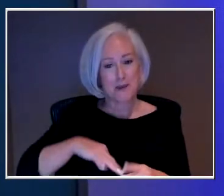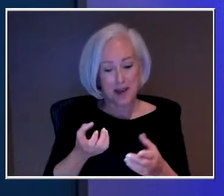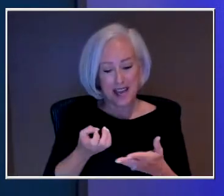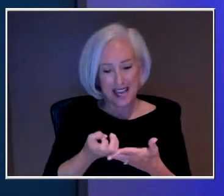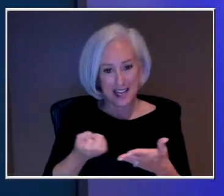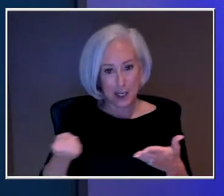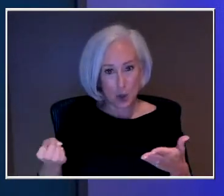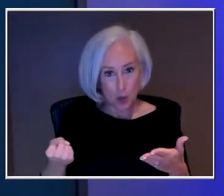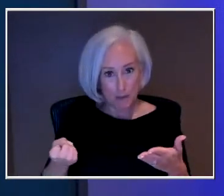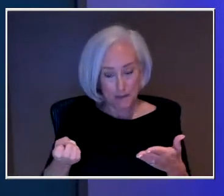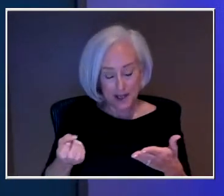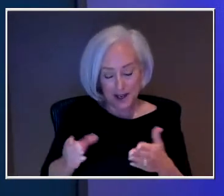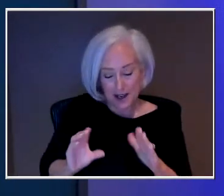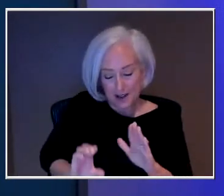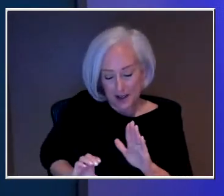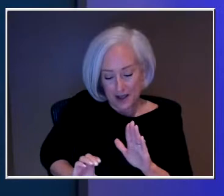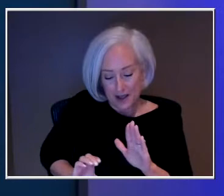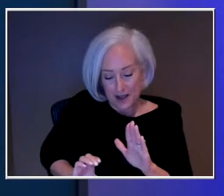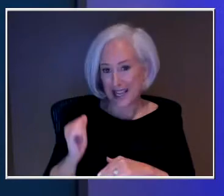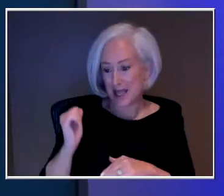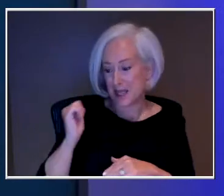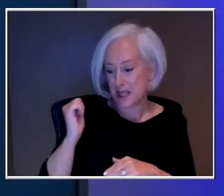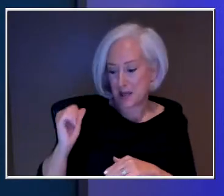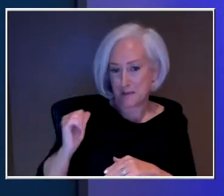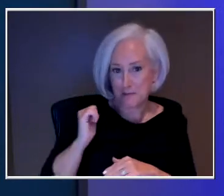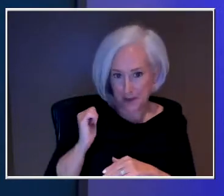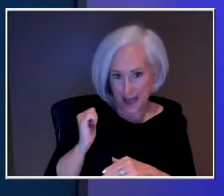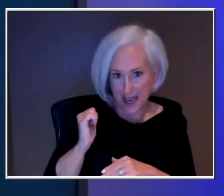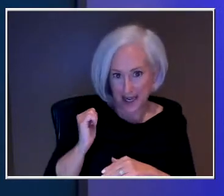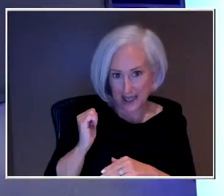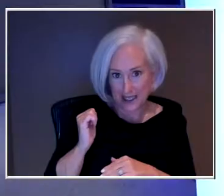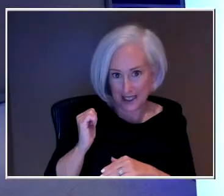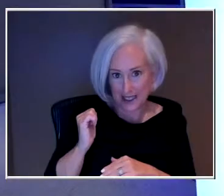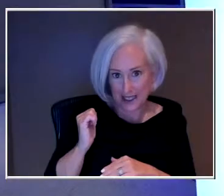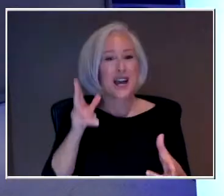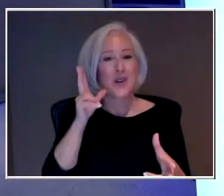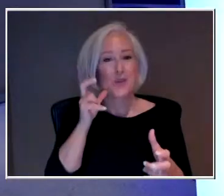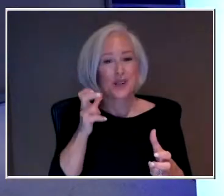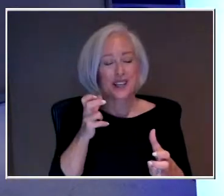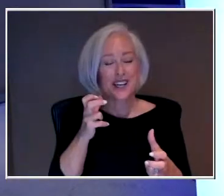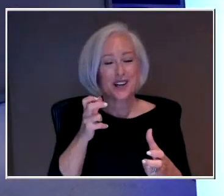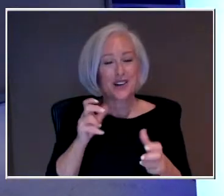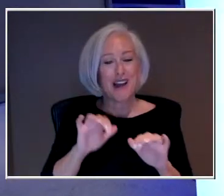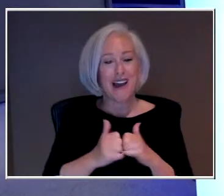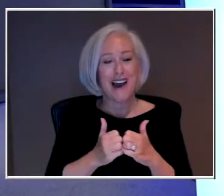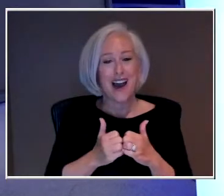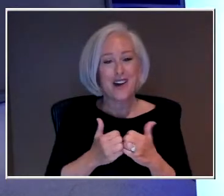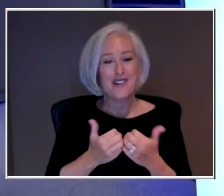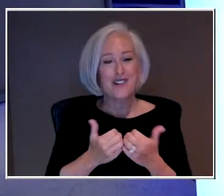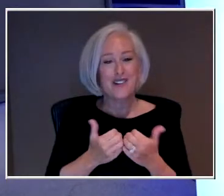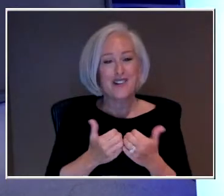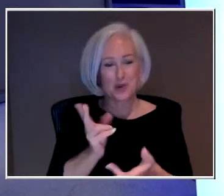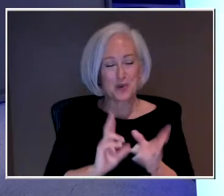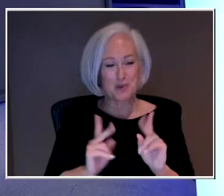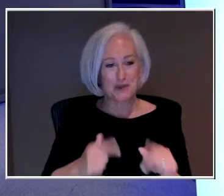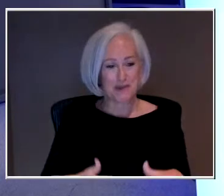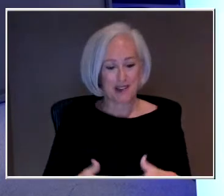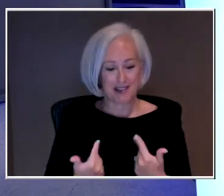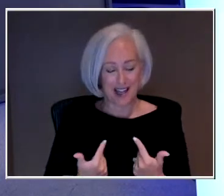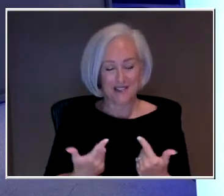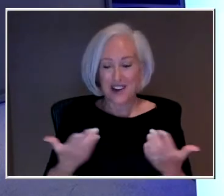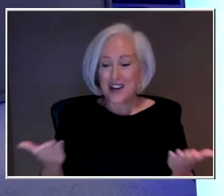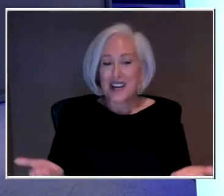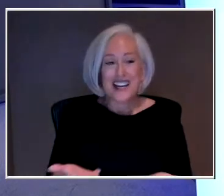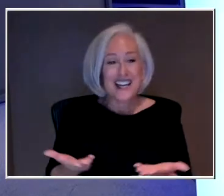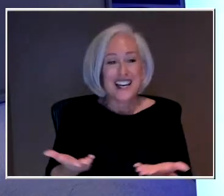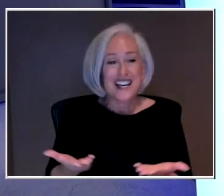difference this implant has made in two people's lives. Here with me in the Dolph C. Simons Jr. Family Broadcast Studio is Dr.